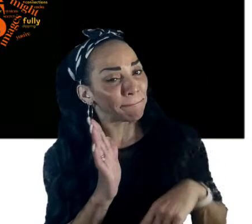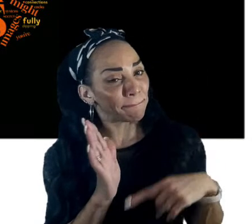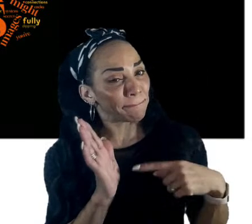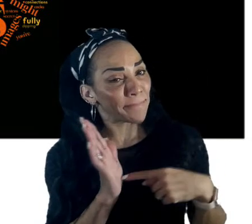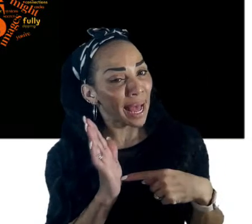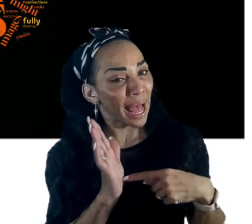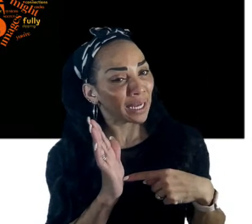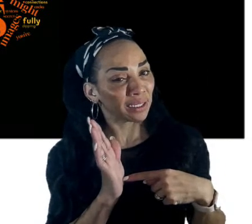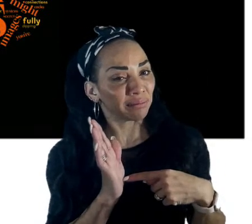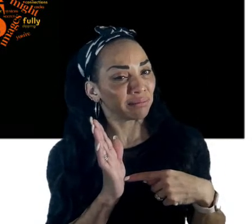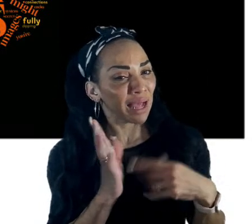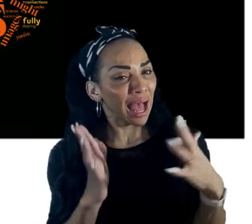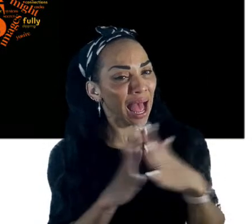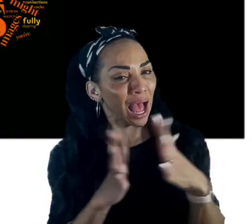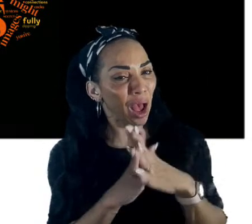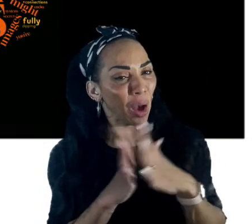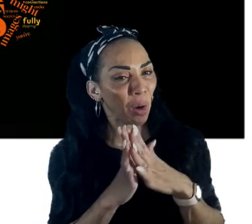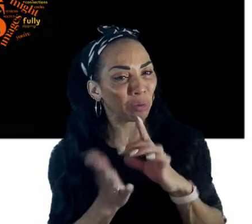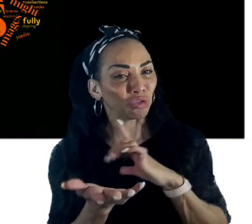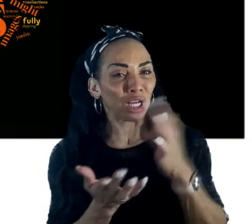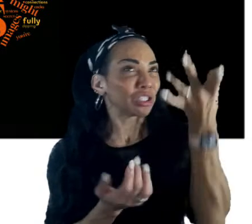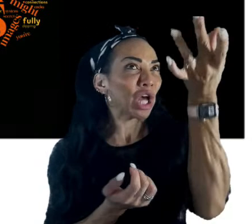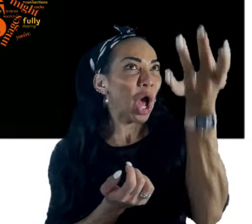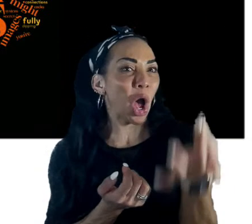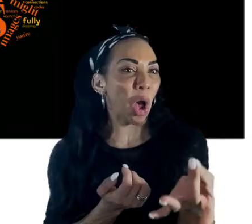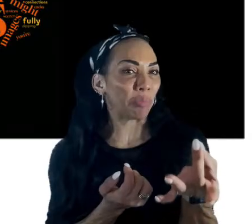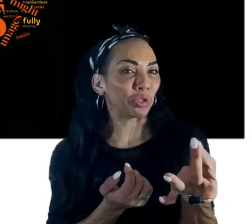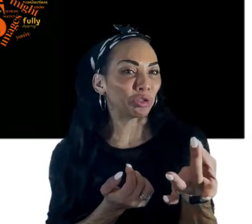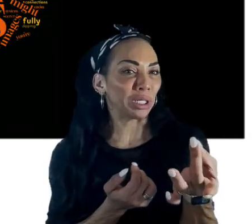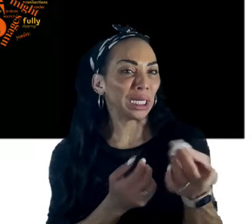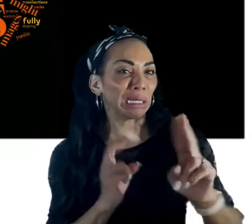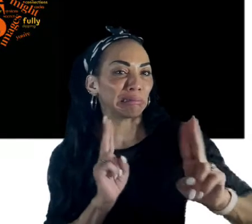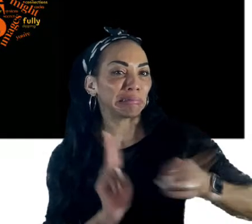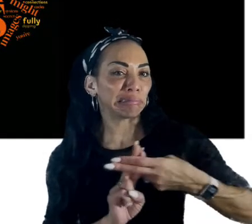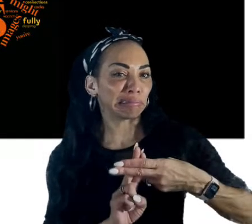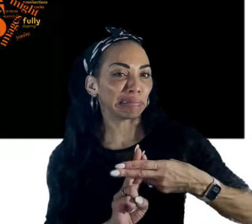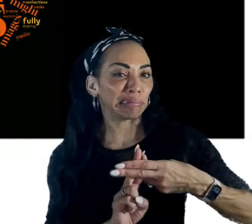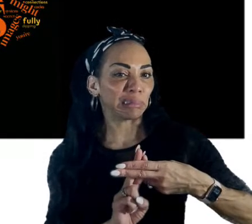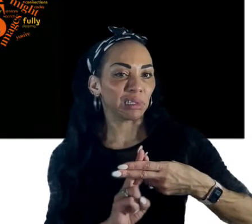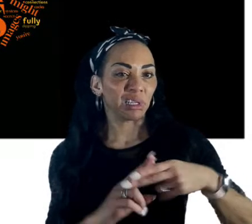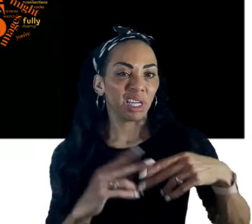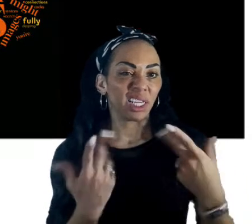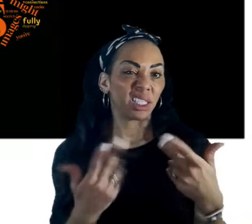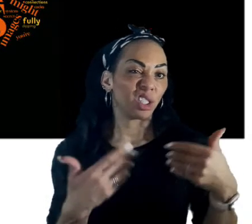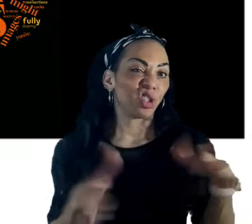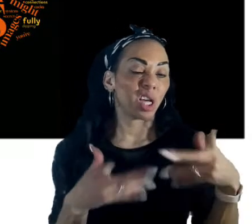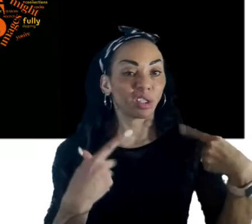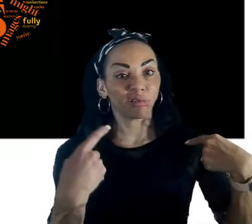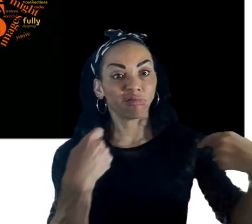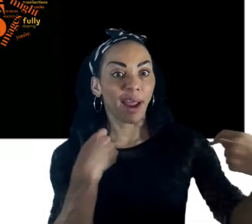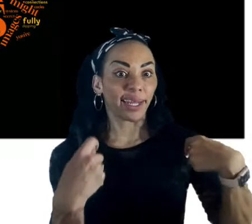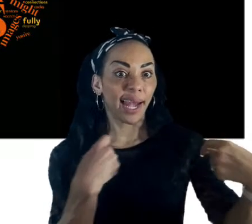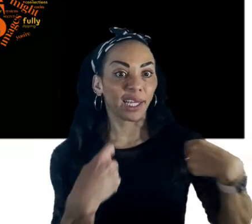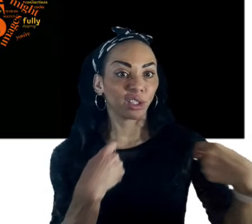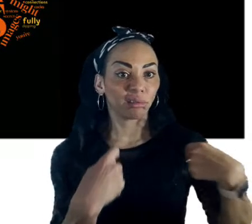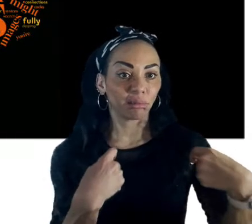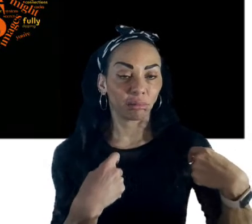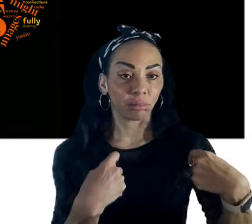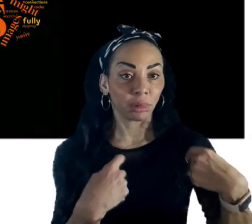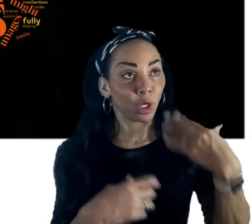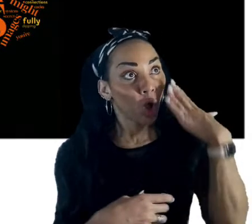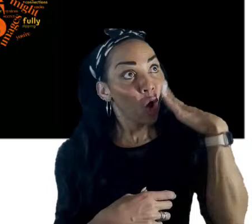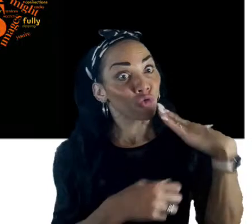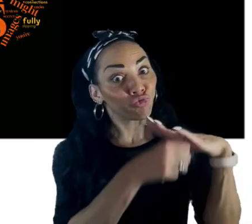arbitrary? Is it about just regulation, not just numbers? How does racism, misogyny,